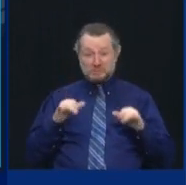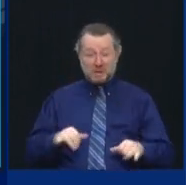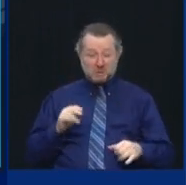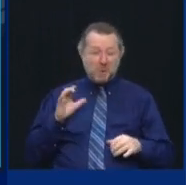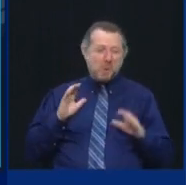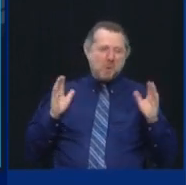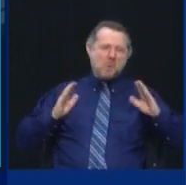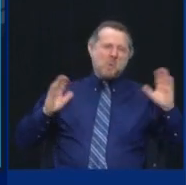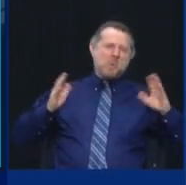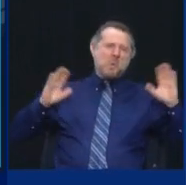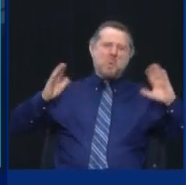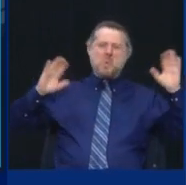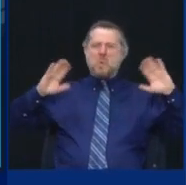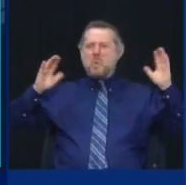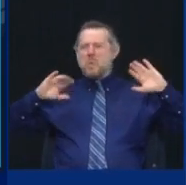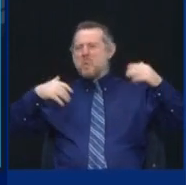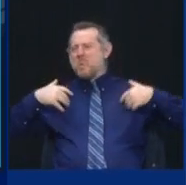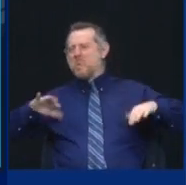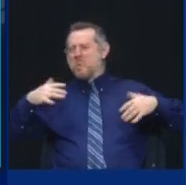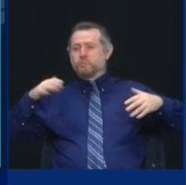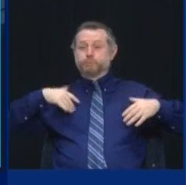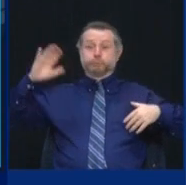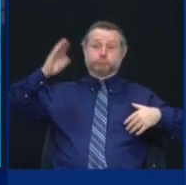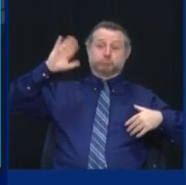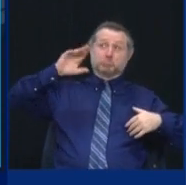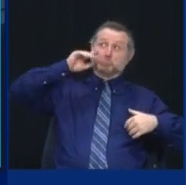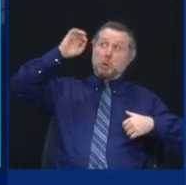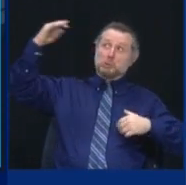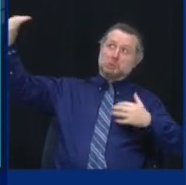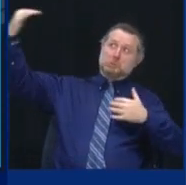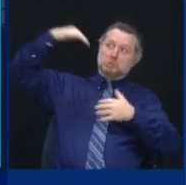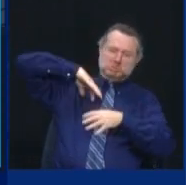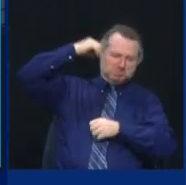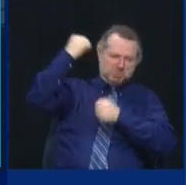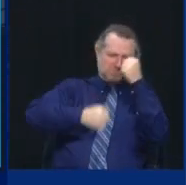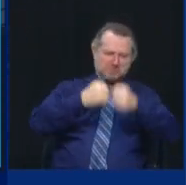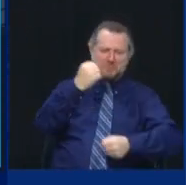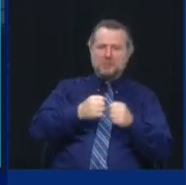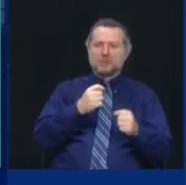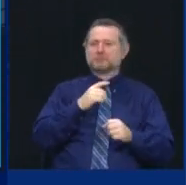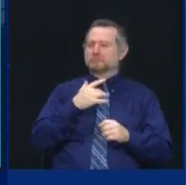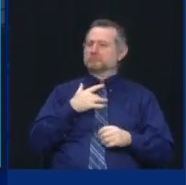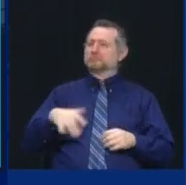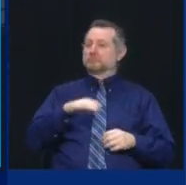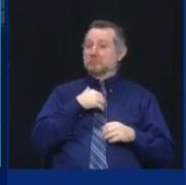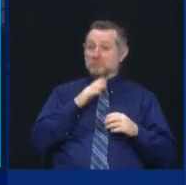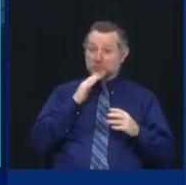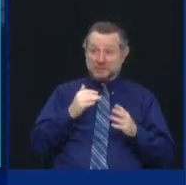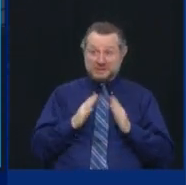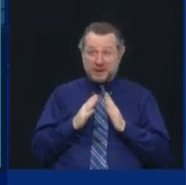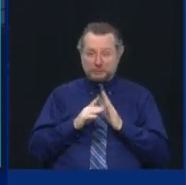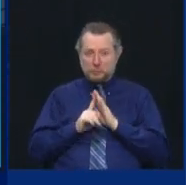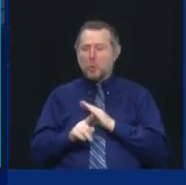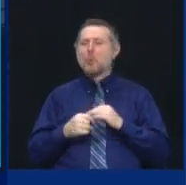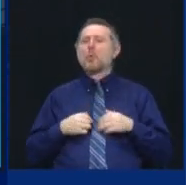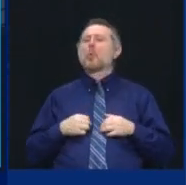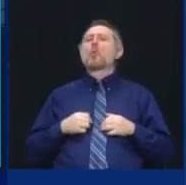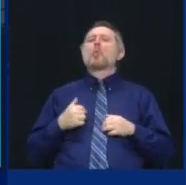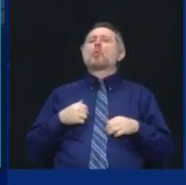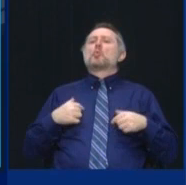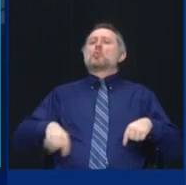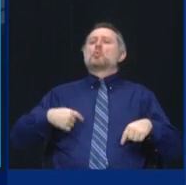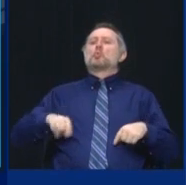because now we're an ongoing target. Going downtown, forget it. You couldn't get people to go